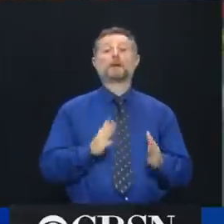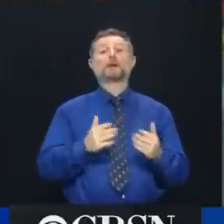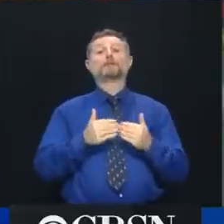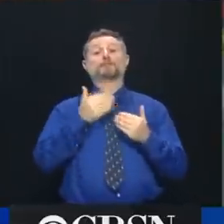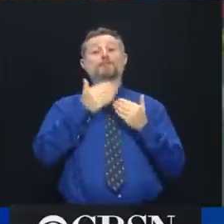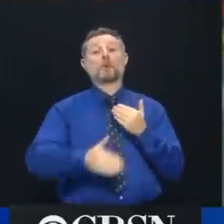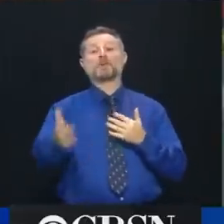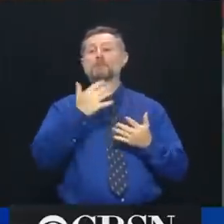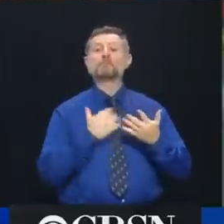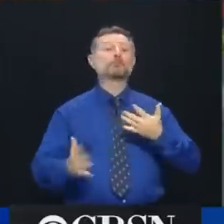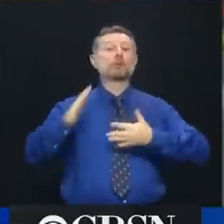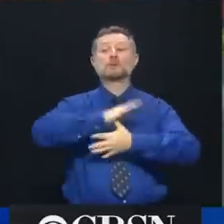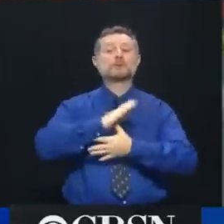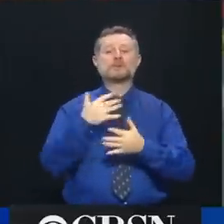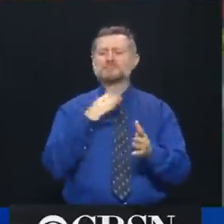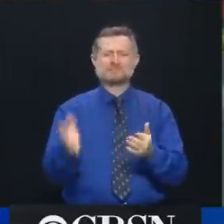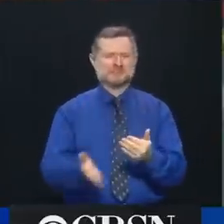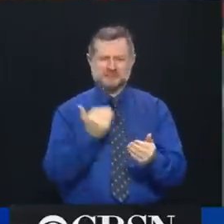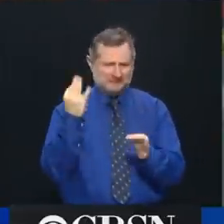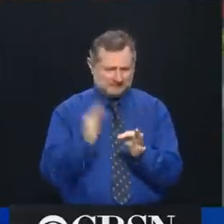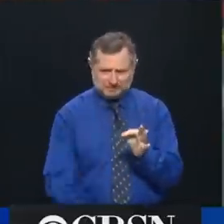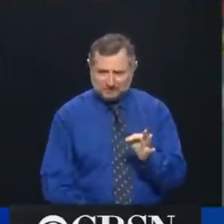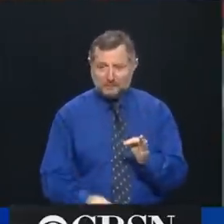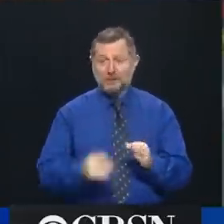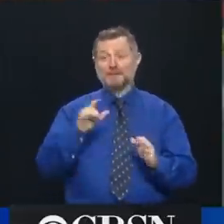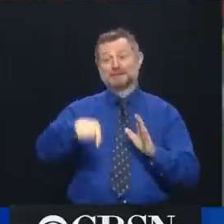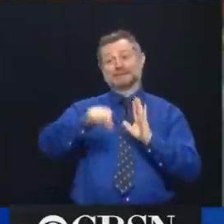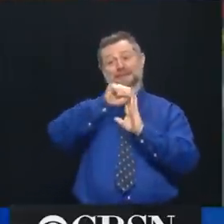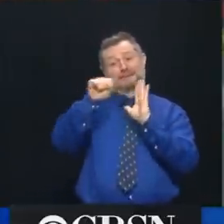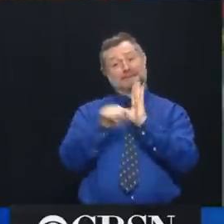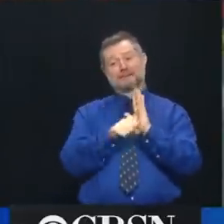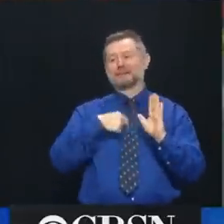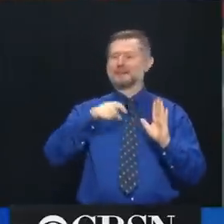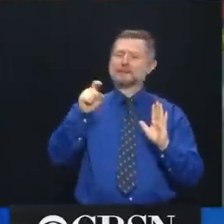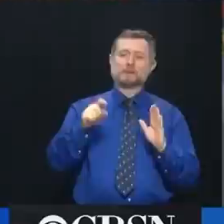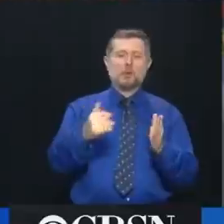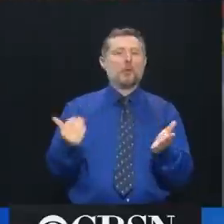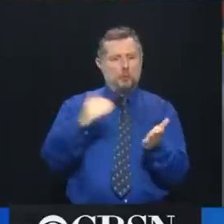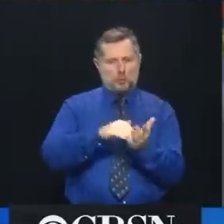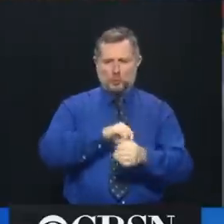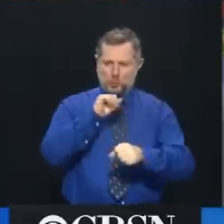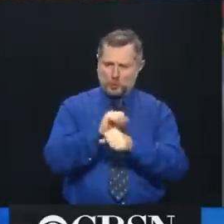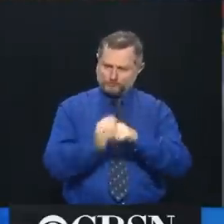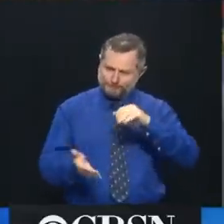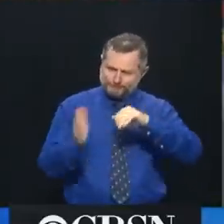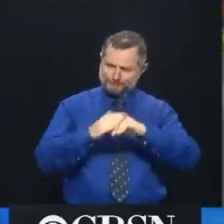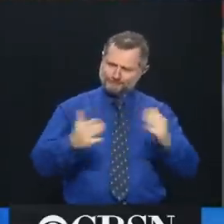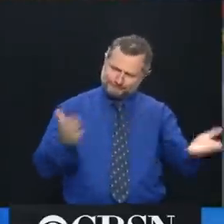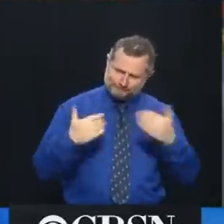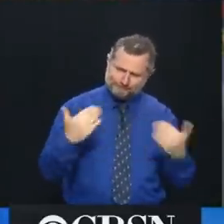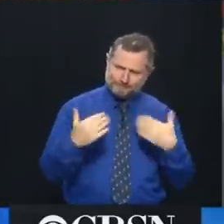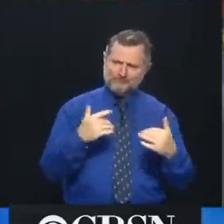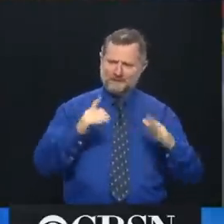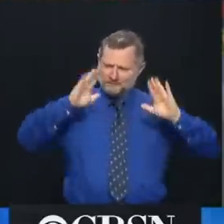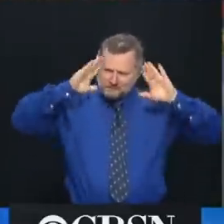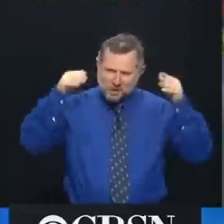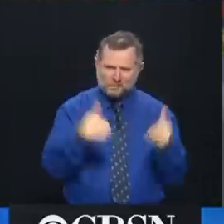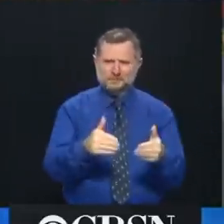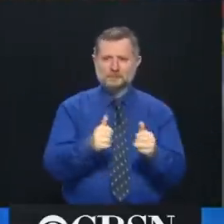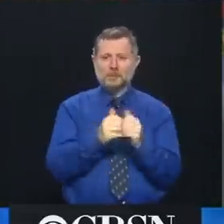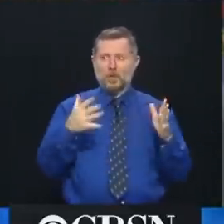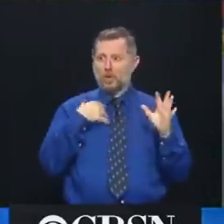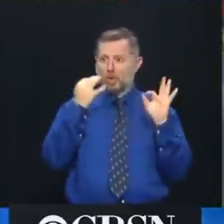are simple get this state working again focused without distractions and that begins with a